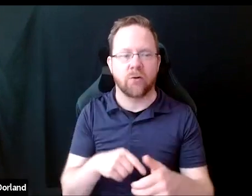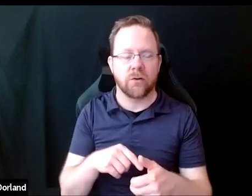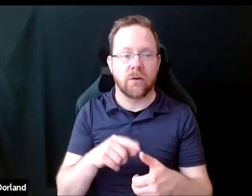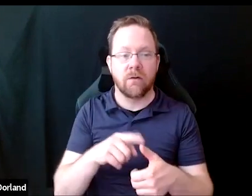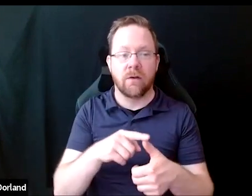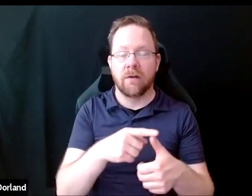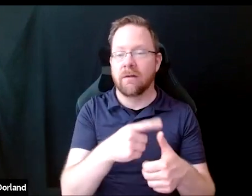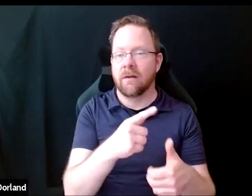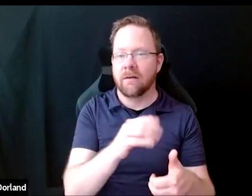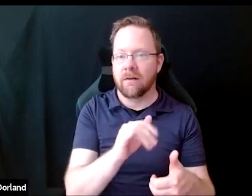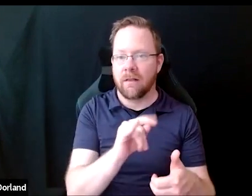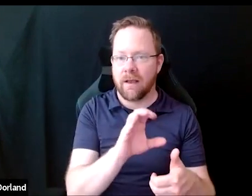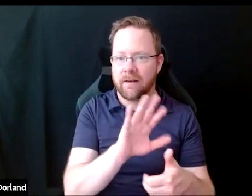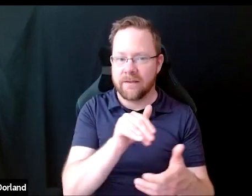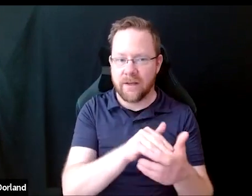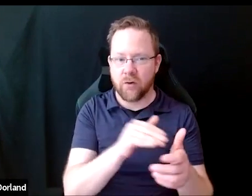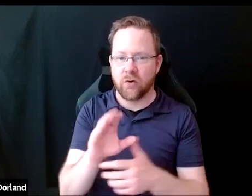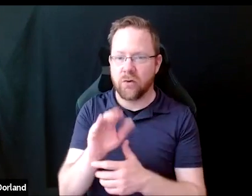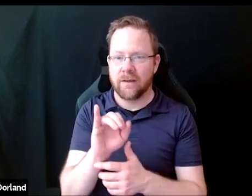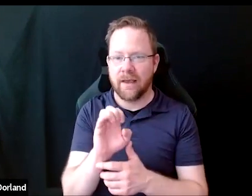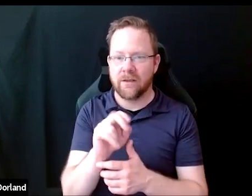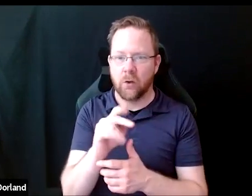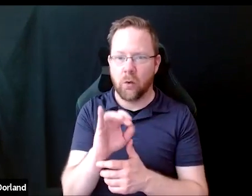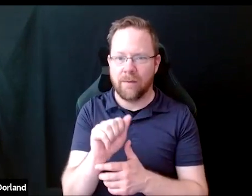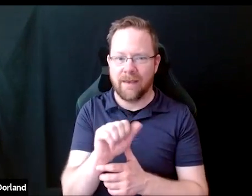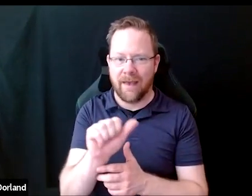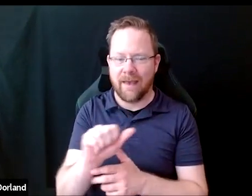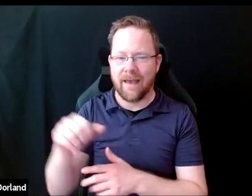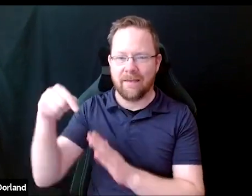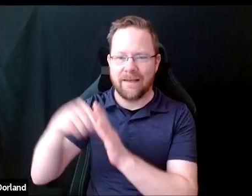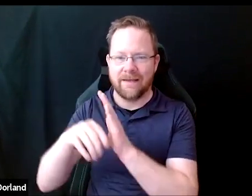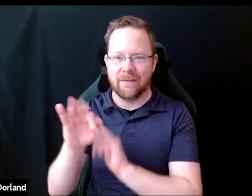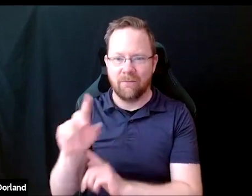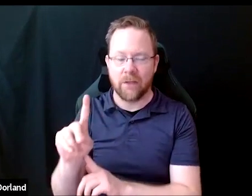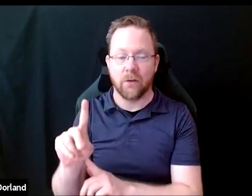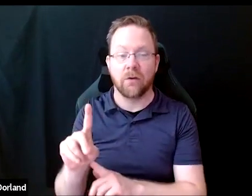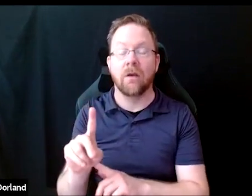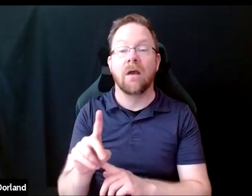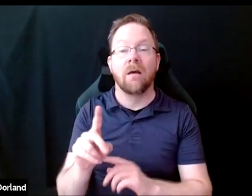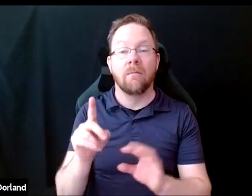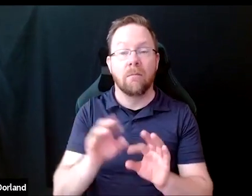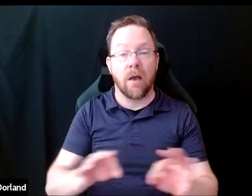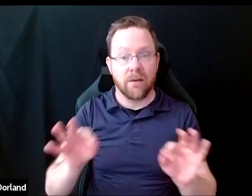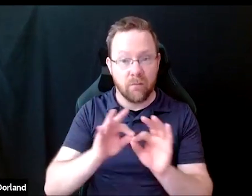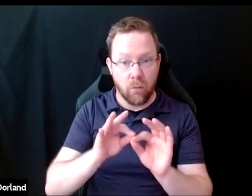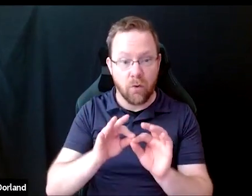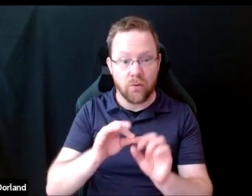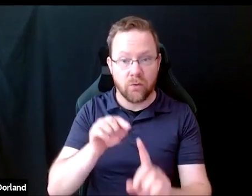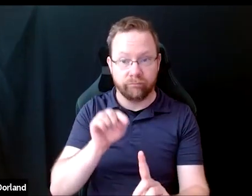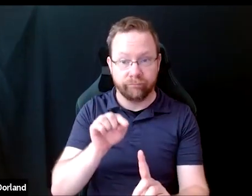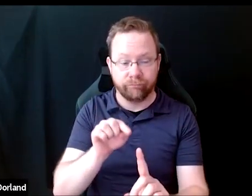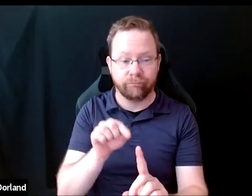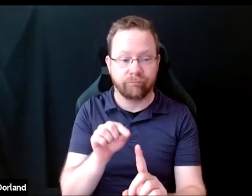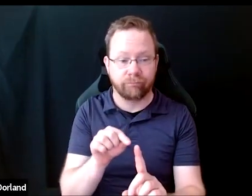center, Cassiopeia A, and the deep field. A key takeaway here is to note that